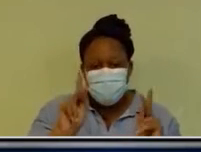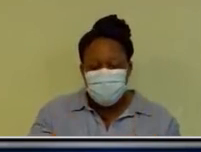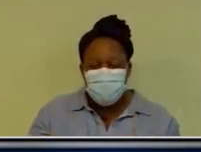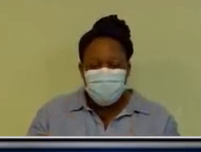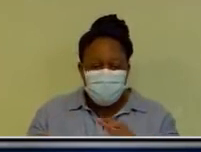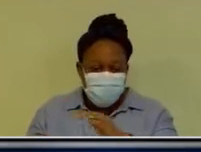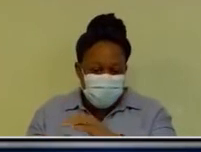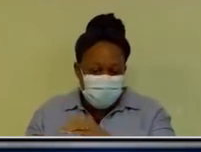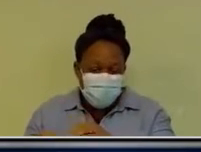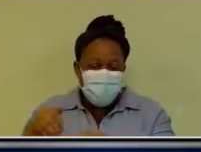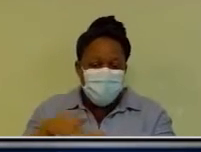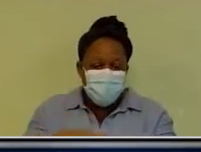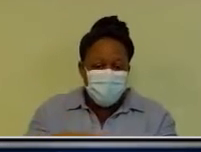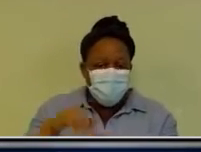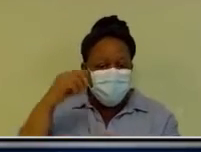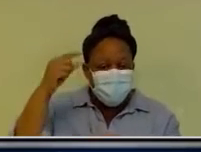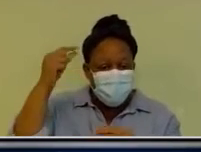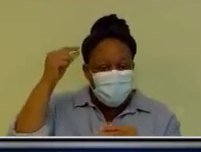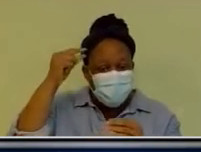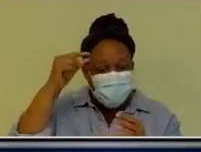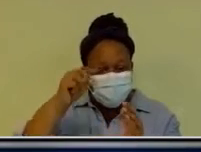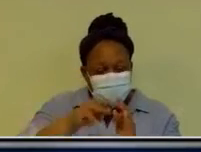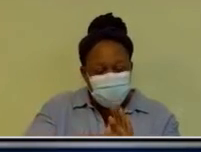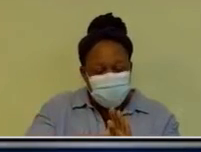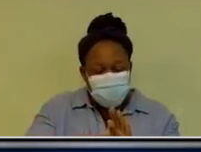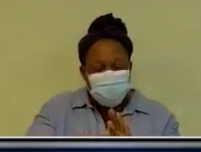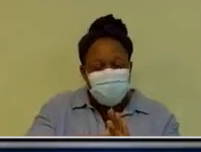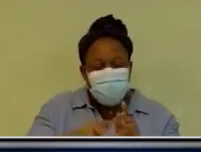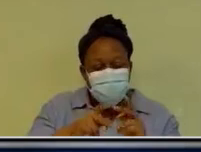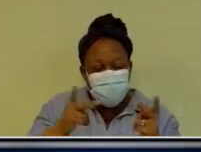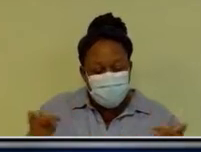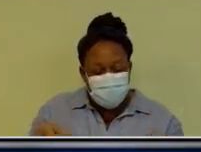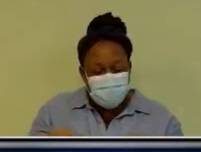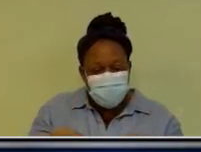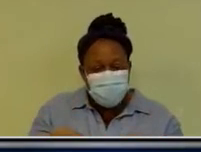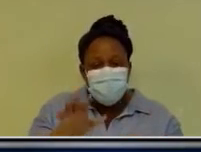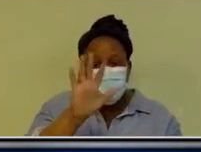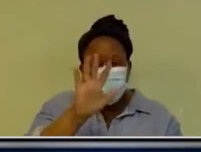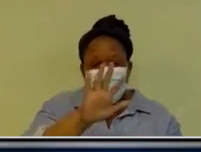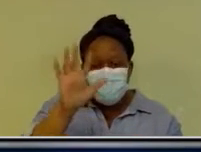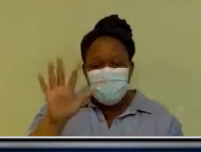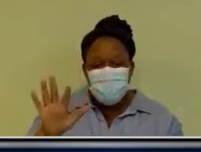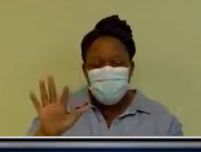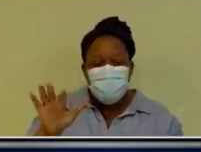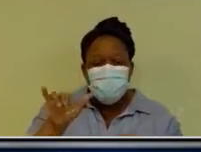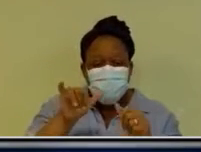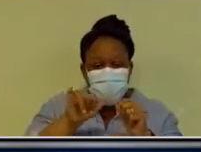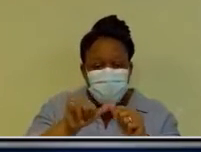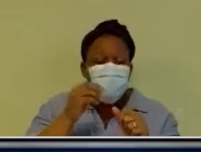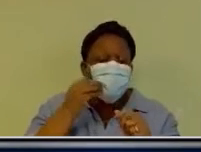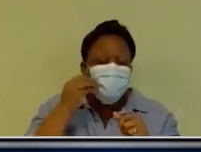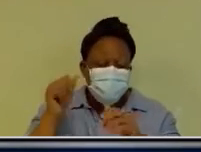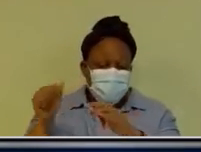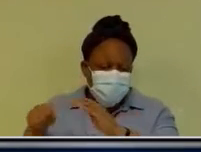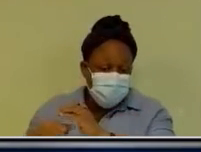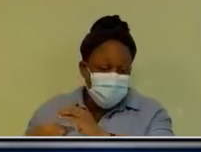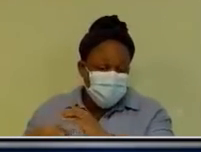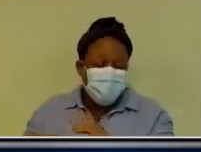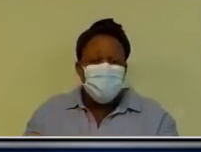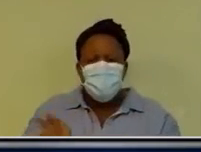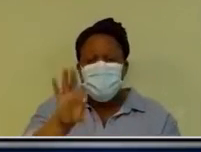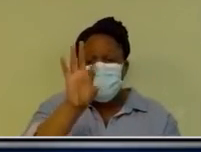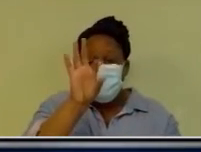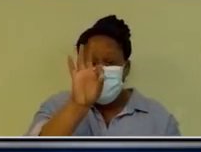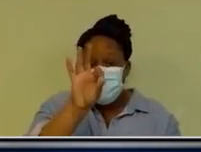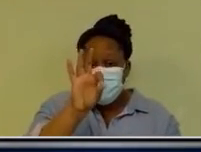in a government facility, while 55 persons are quarantined at home. 9 persons